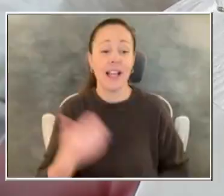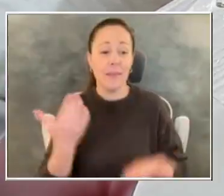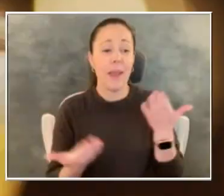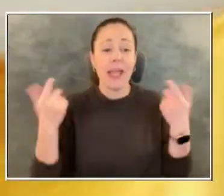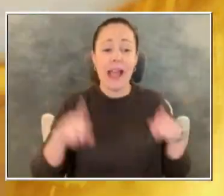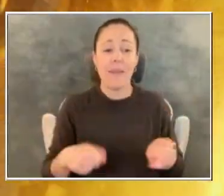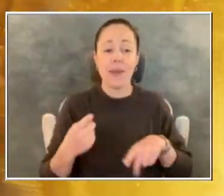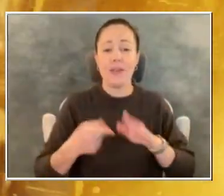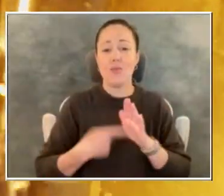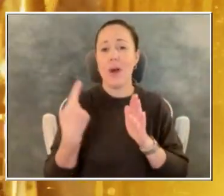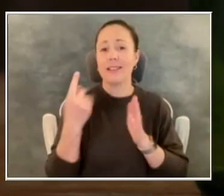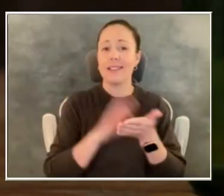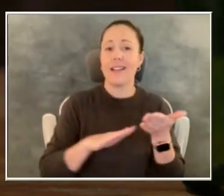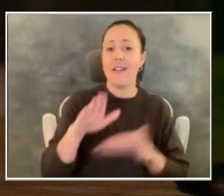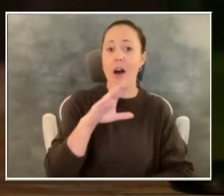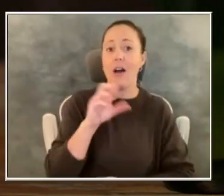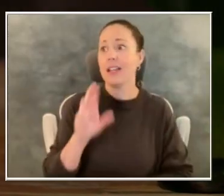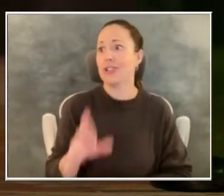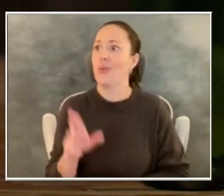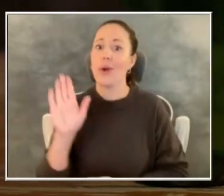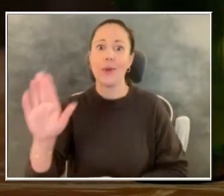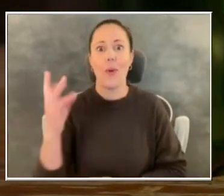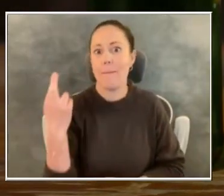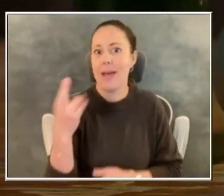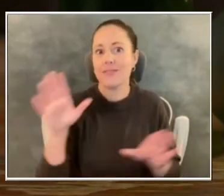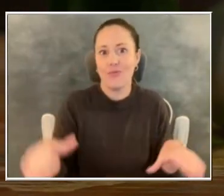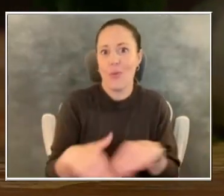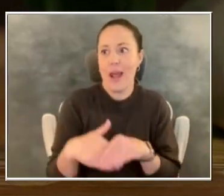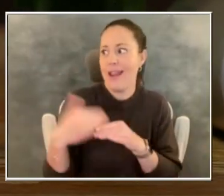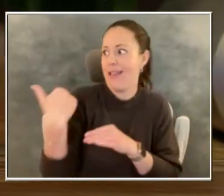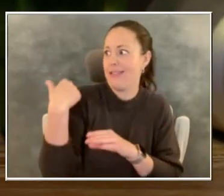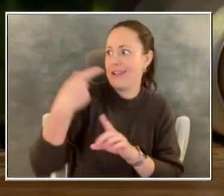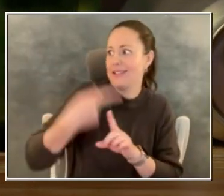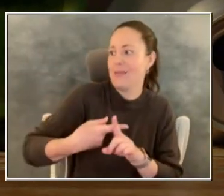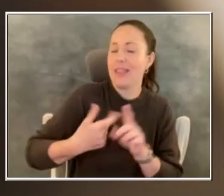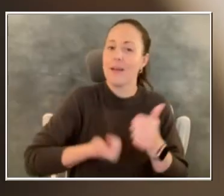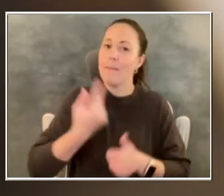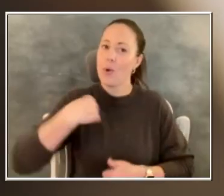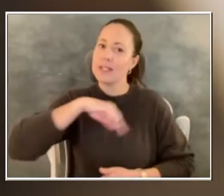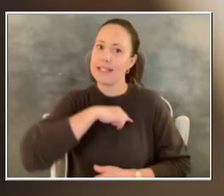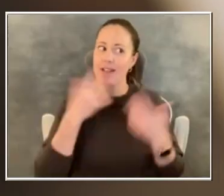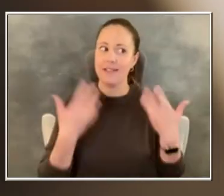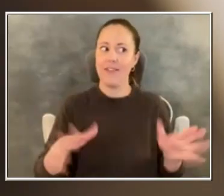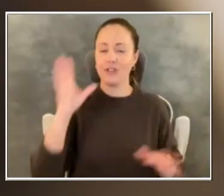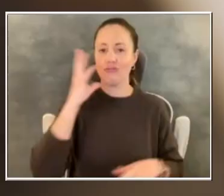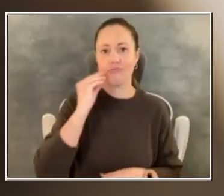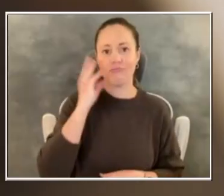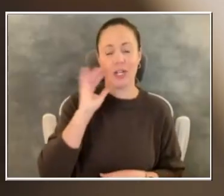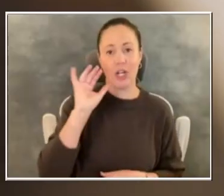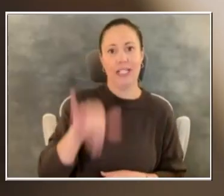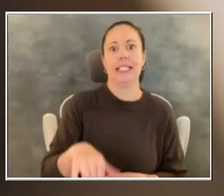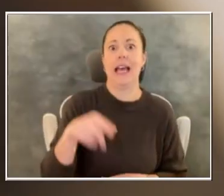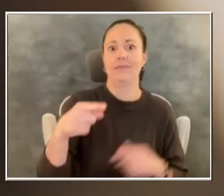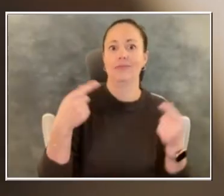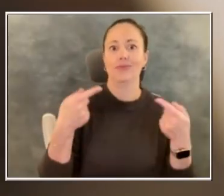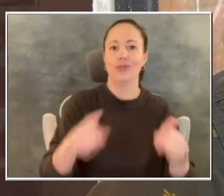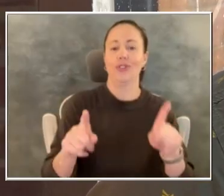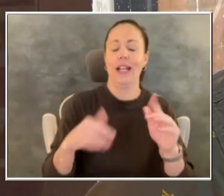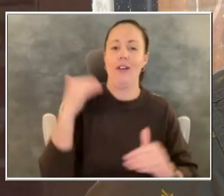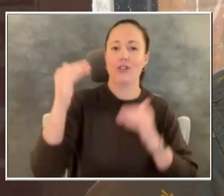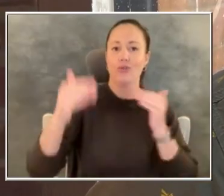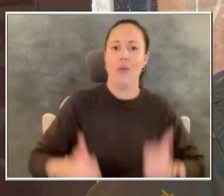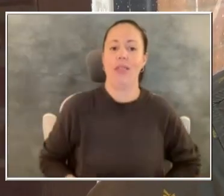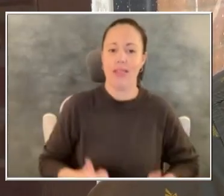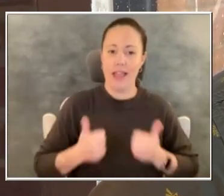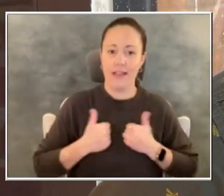wedding last month, most of us have overindulged at least once in our adult lives. And for many, once was enough. Loss